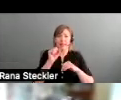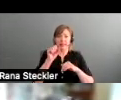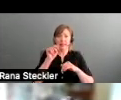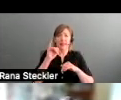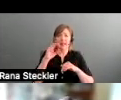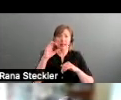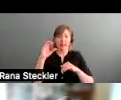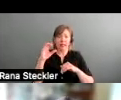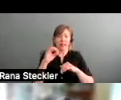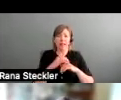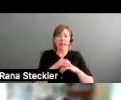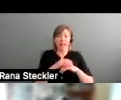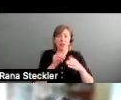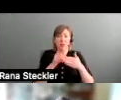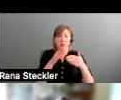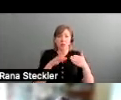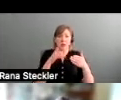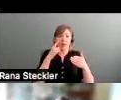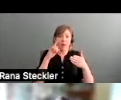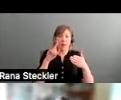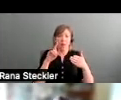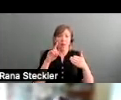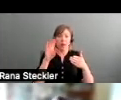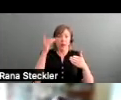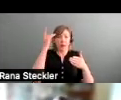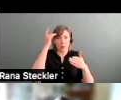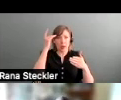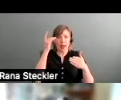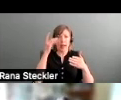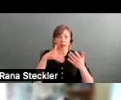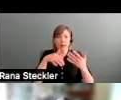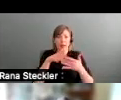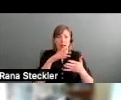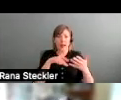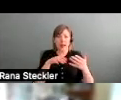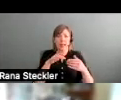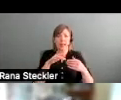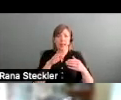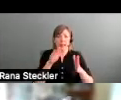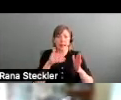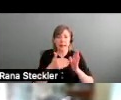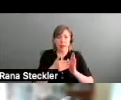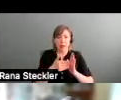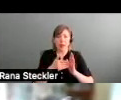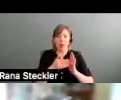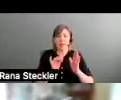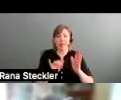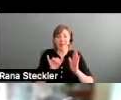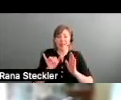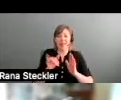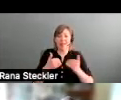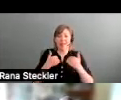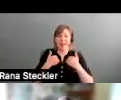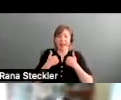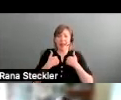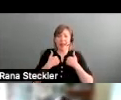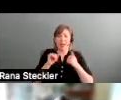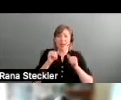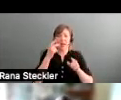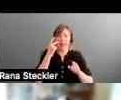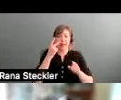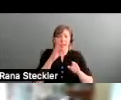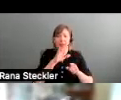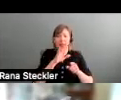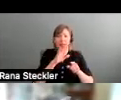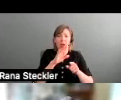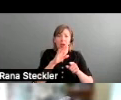SNCC, Student for Democratic Society, Black Panthers, that had, you can see in their newsletters